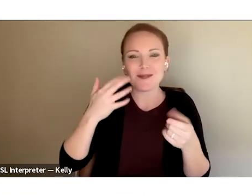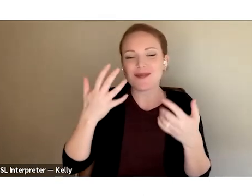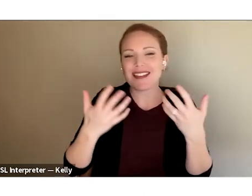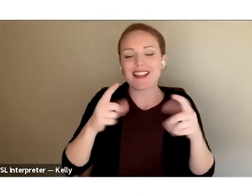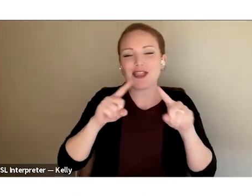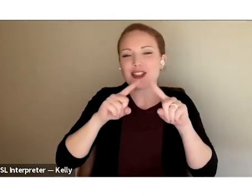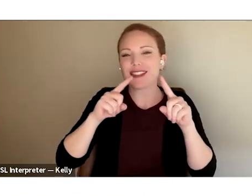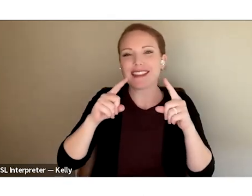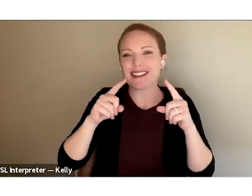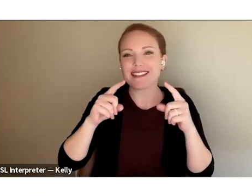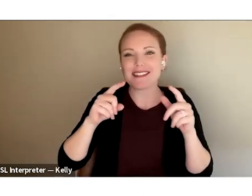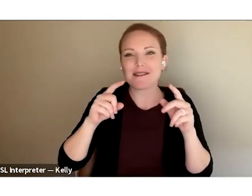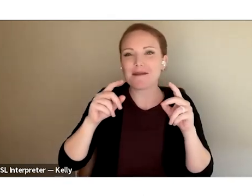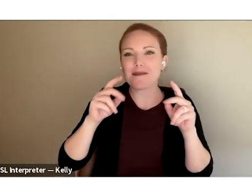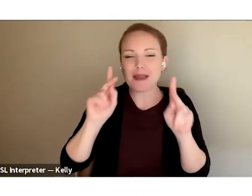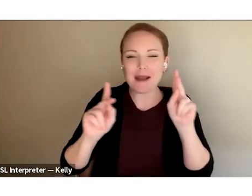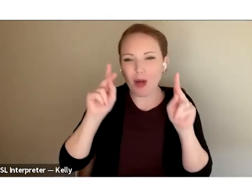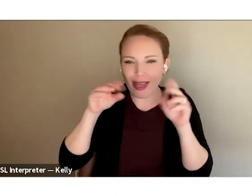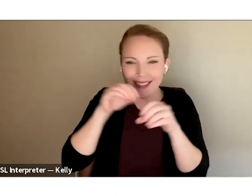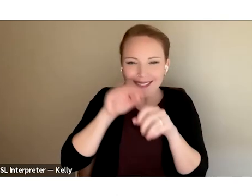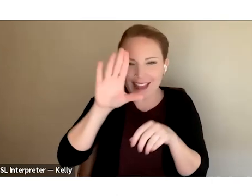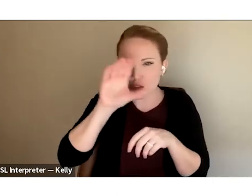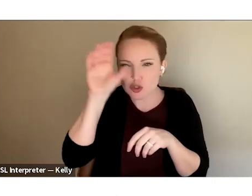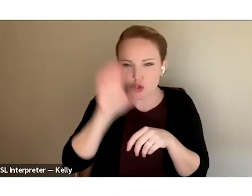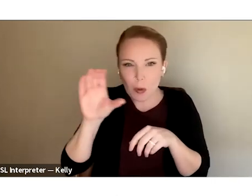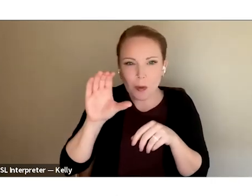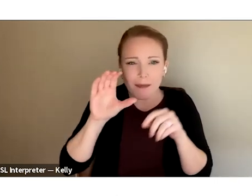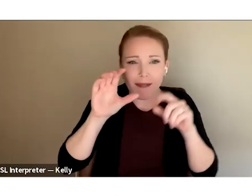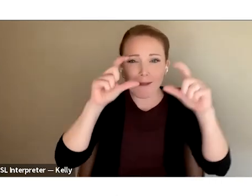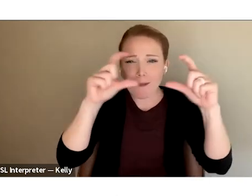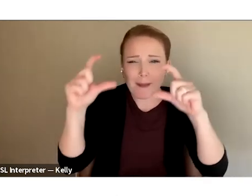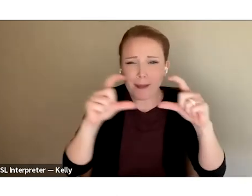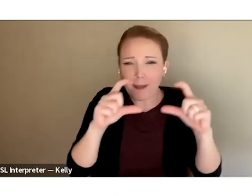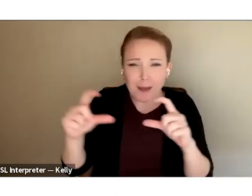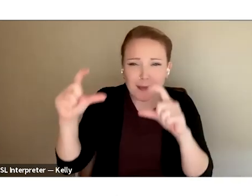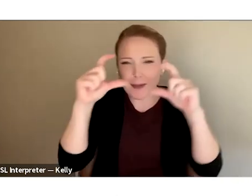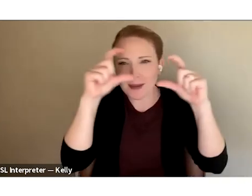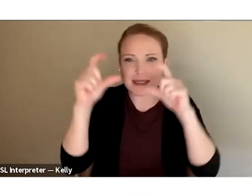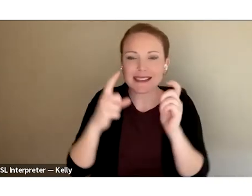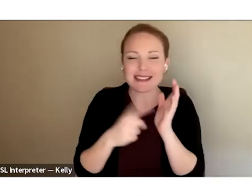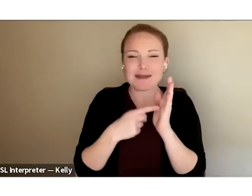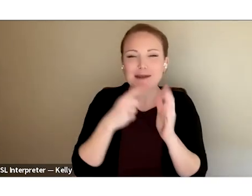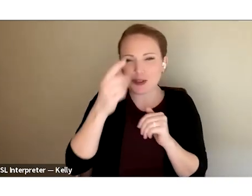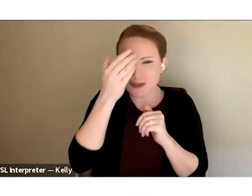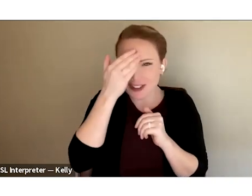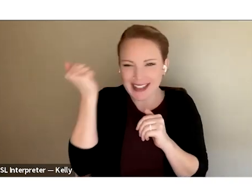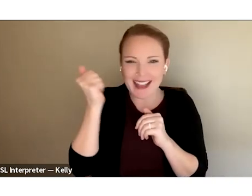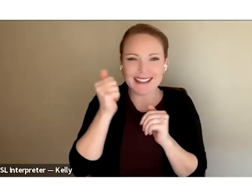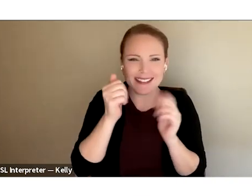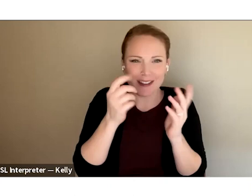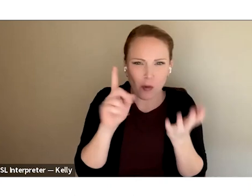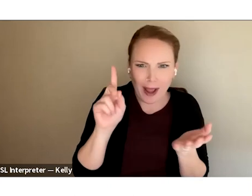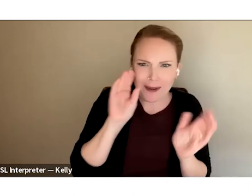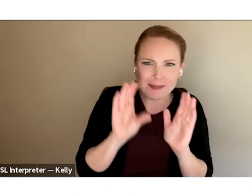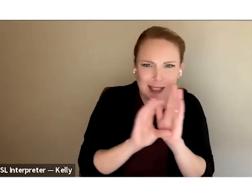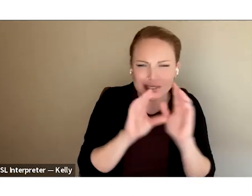screens of people in their Zoom boxes and the chats are all over the place, sometimes you forget the layout of pictures.